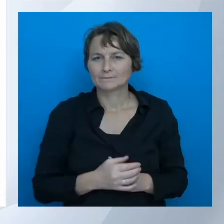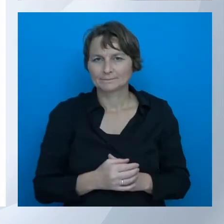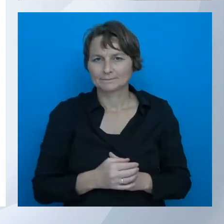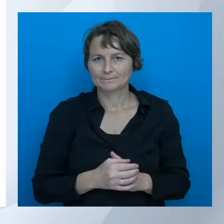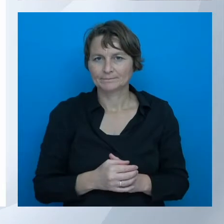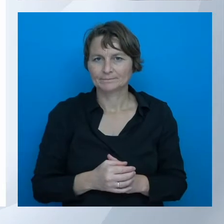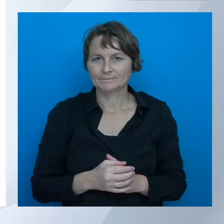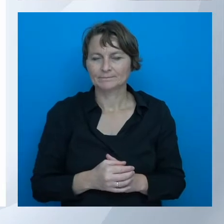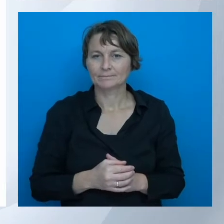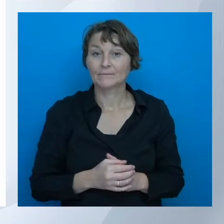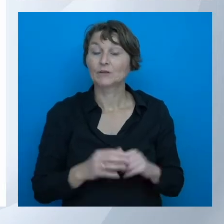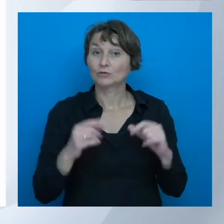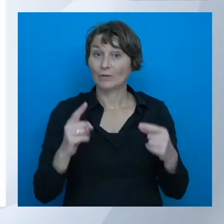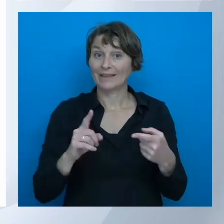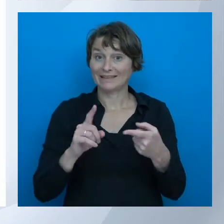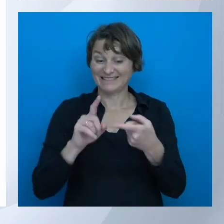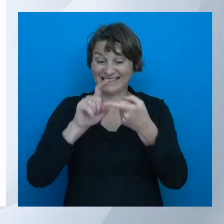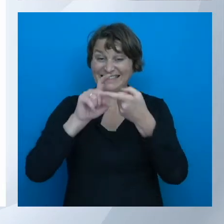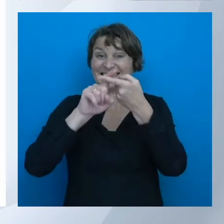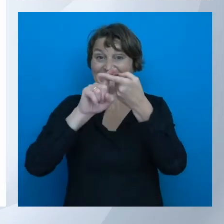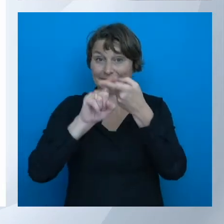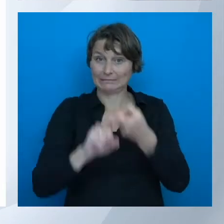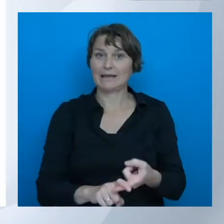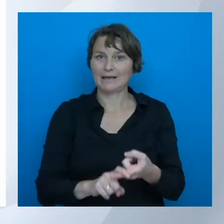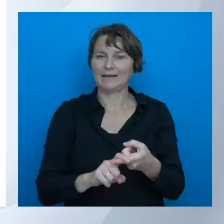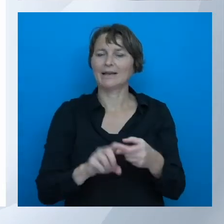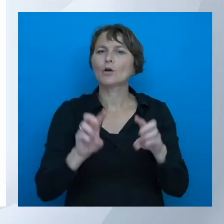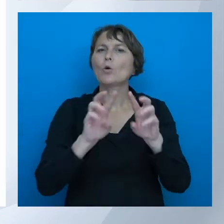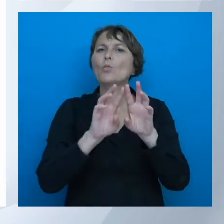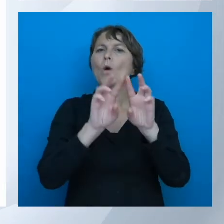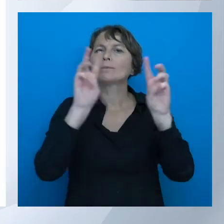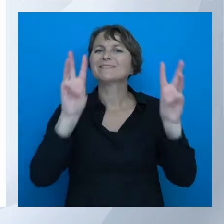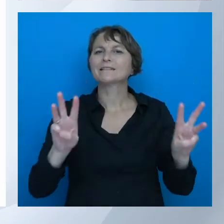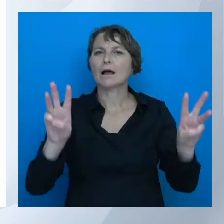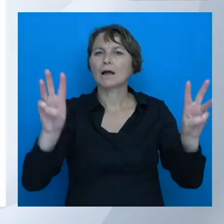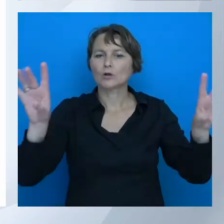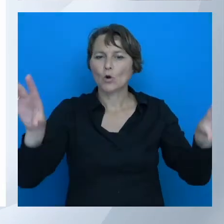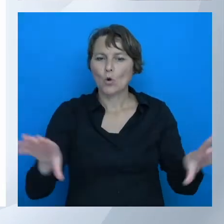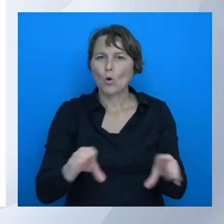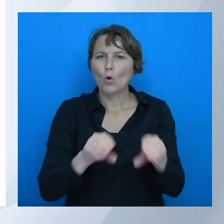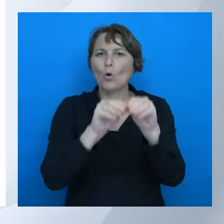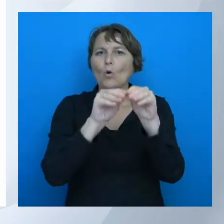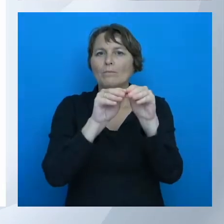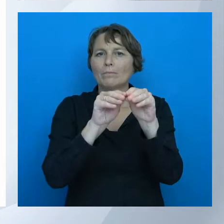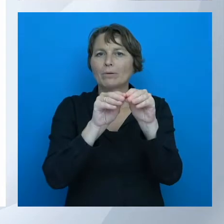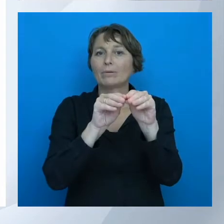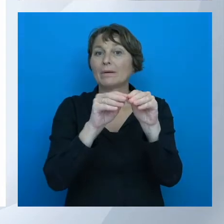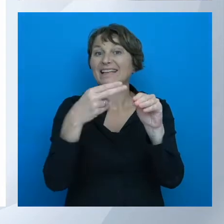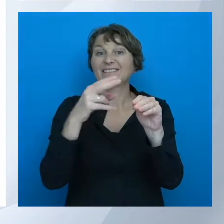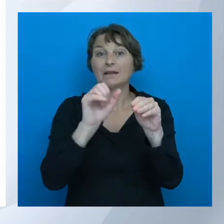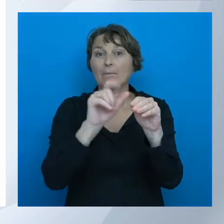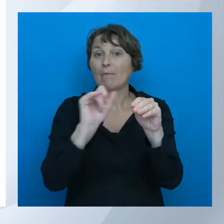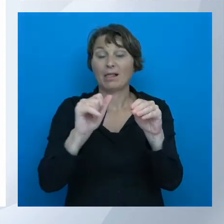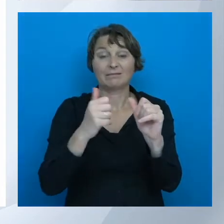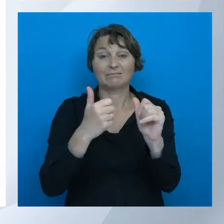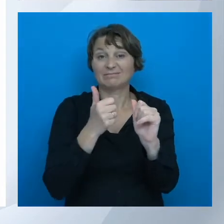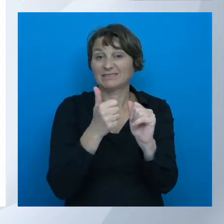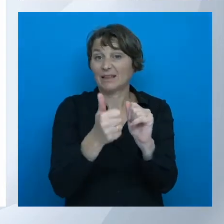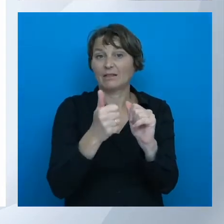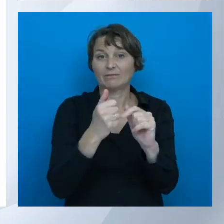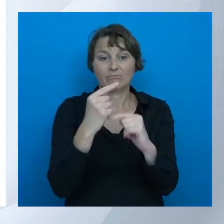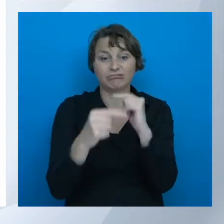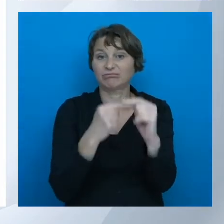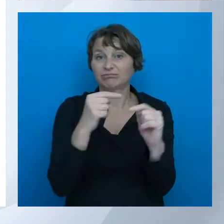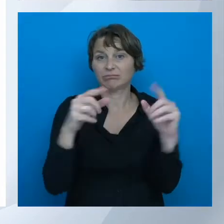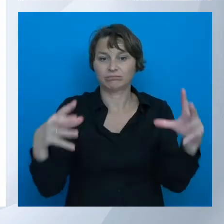generator passes by your content, it will generate the HTML on the fly for you. So if you think about that, that